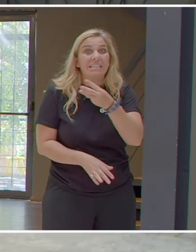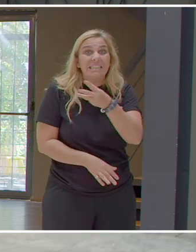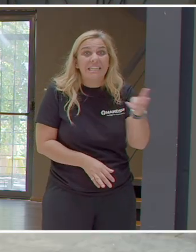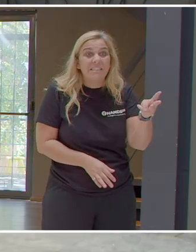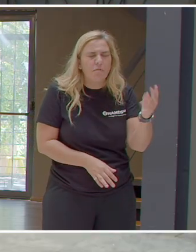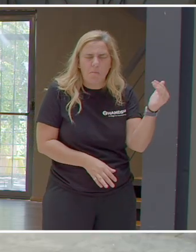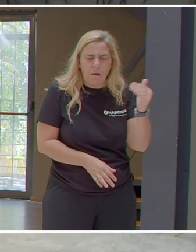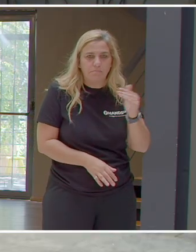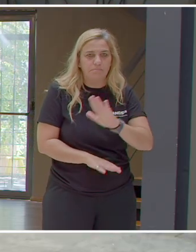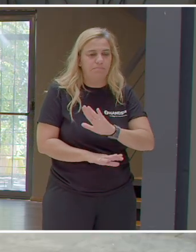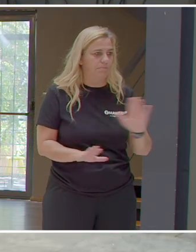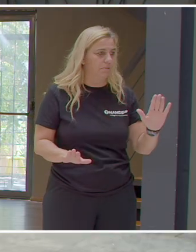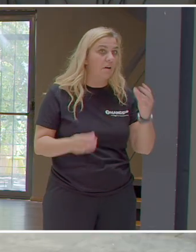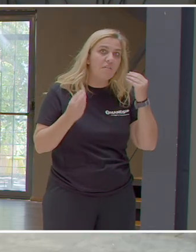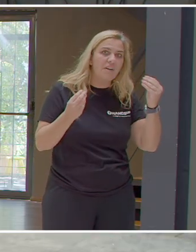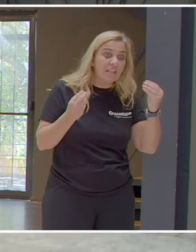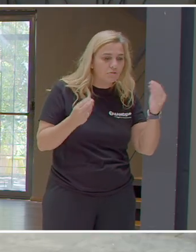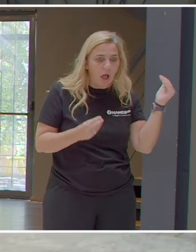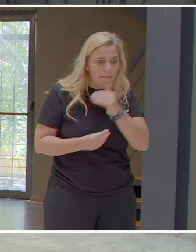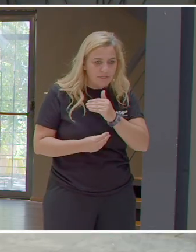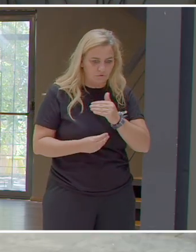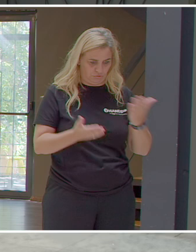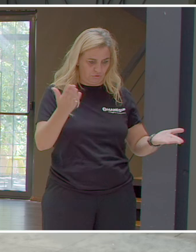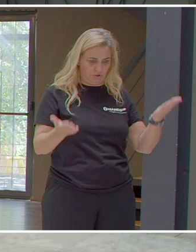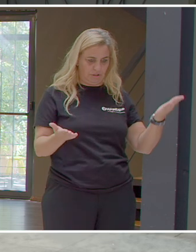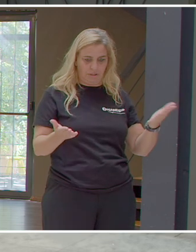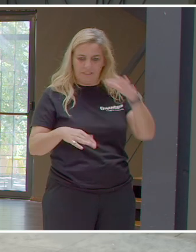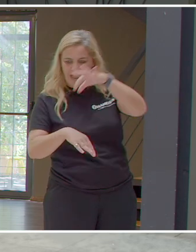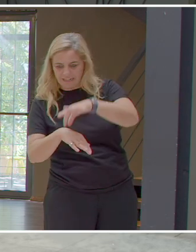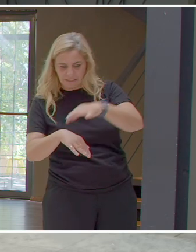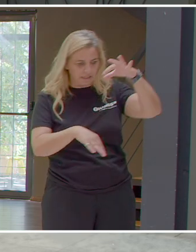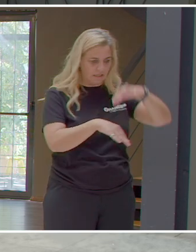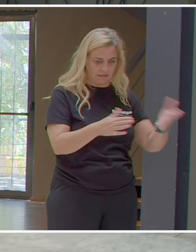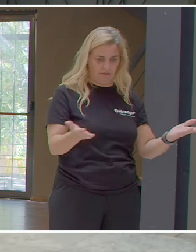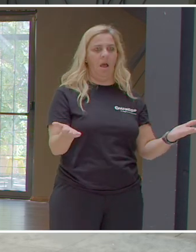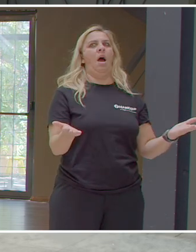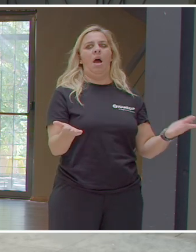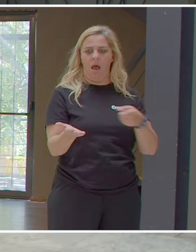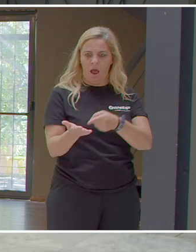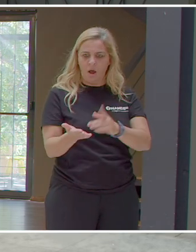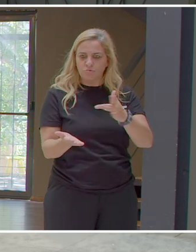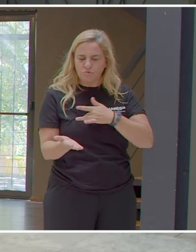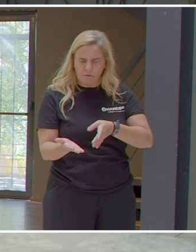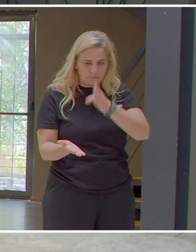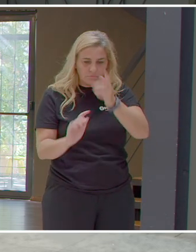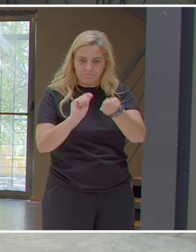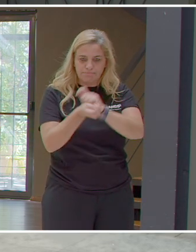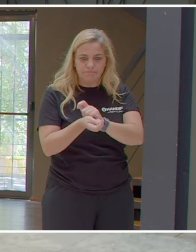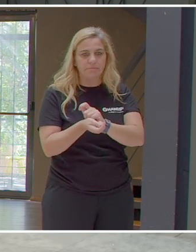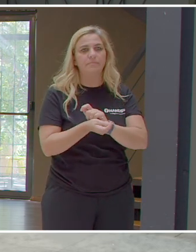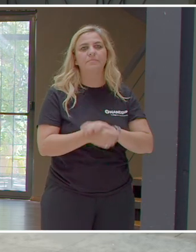weeks, everyone can be that patient and then see the results and be like, oh my God, why didn't I know earlier? So